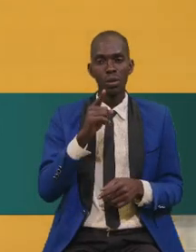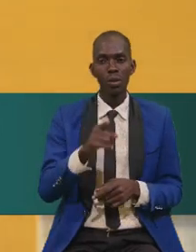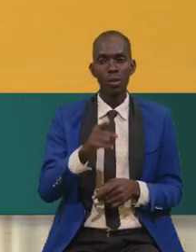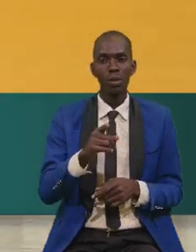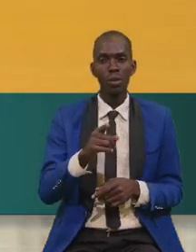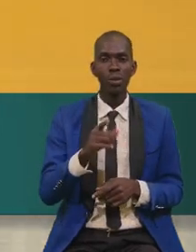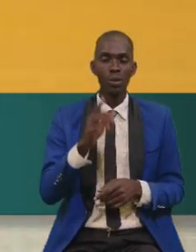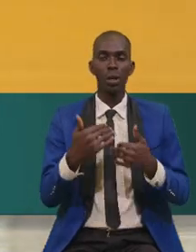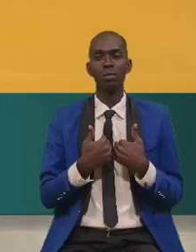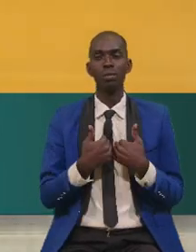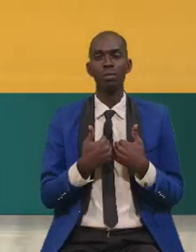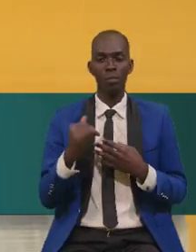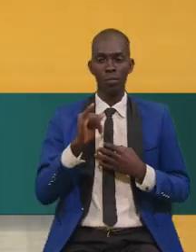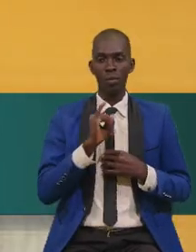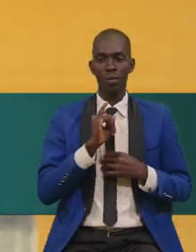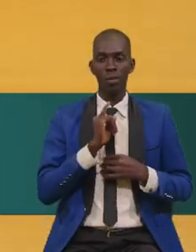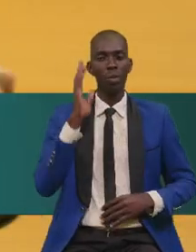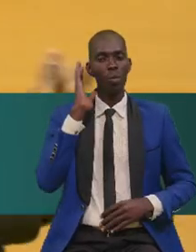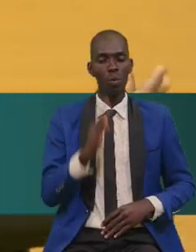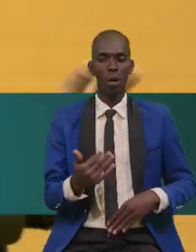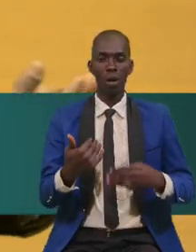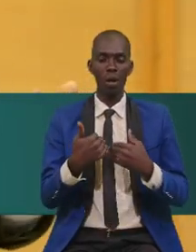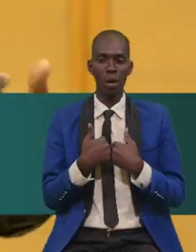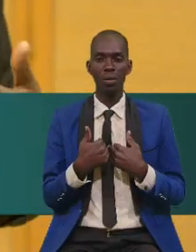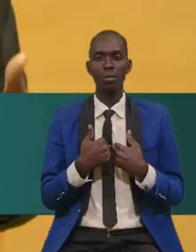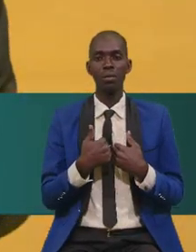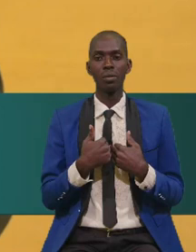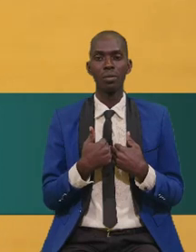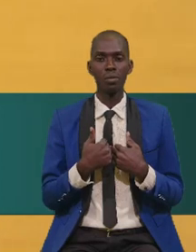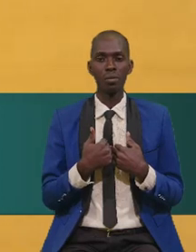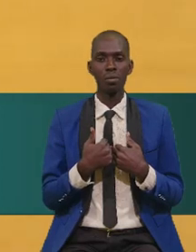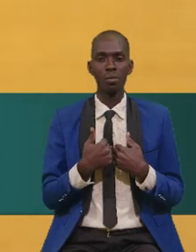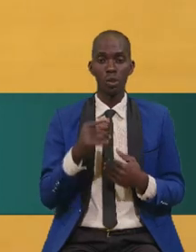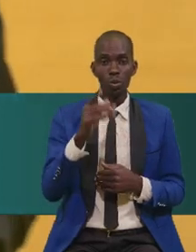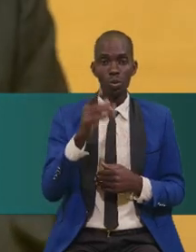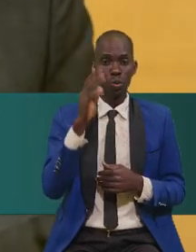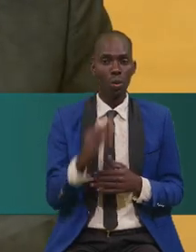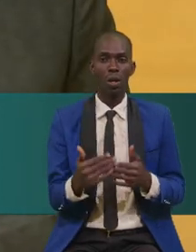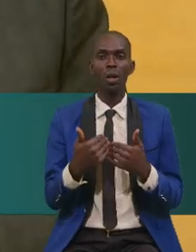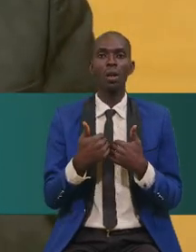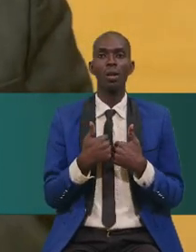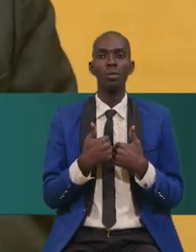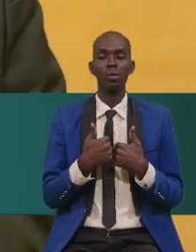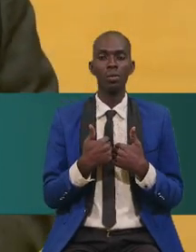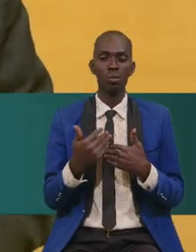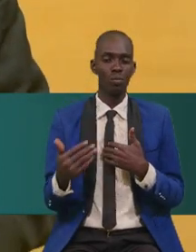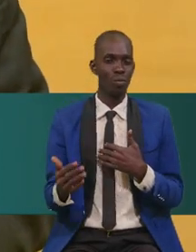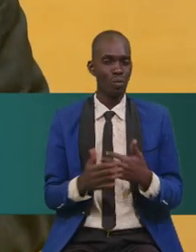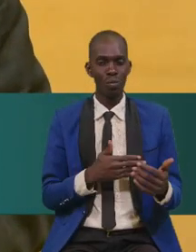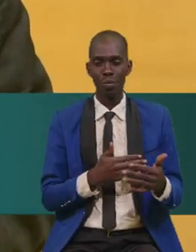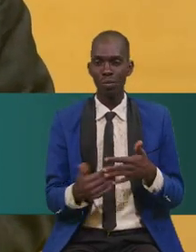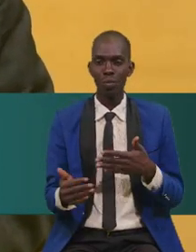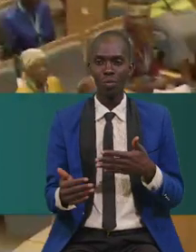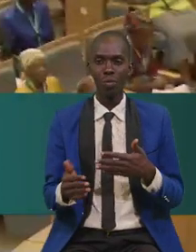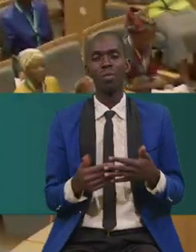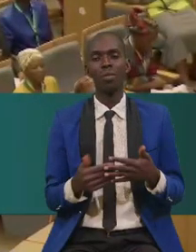I will have, you will have whatsoever you say.